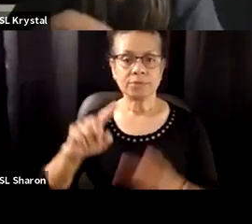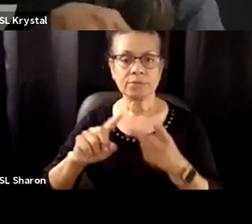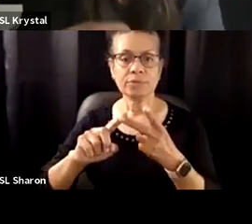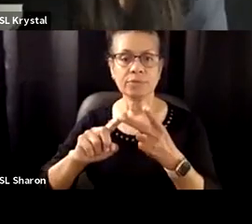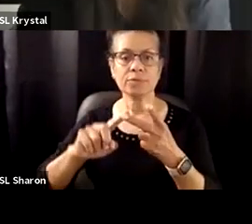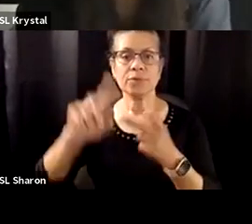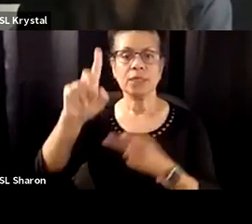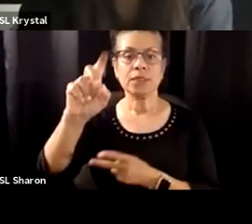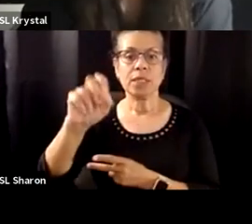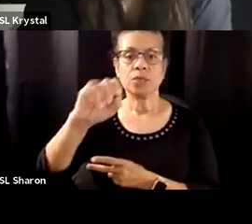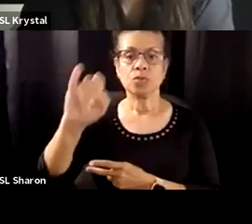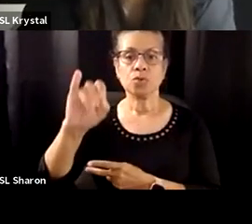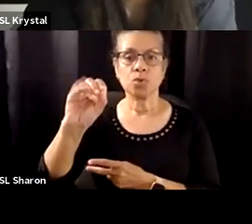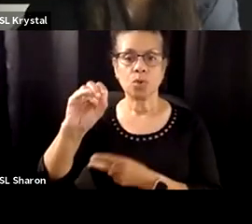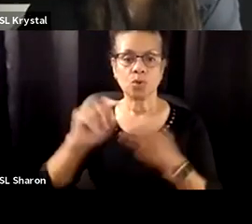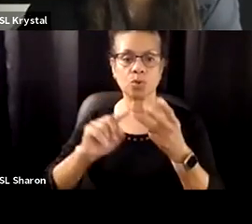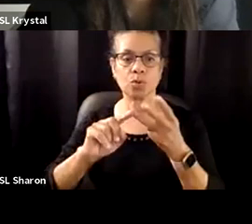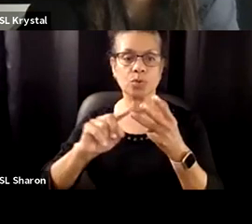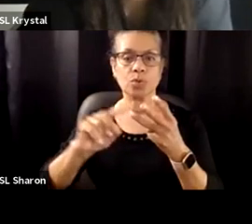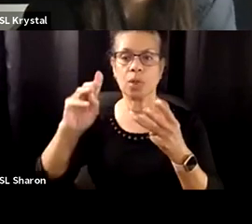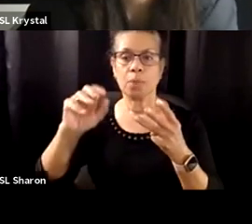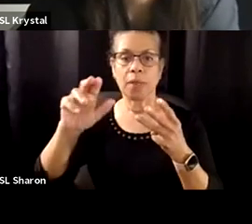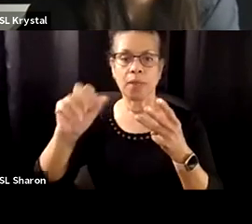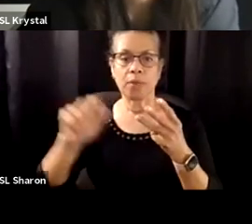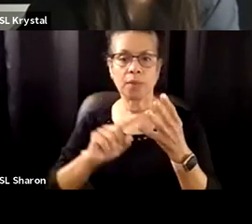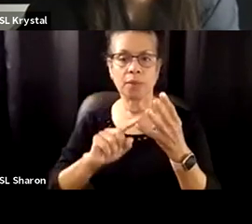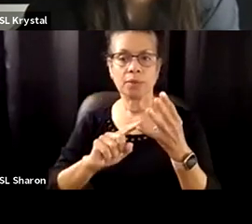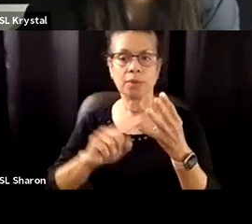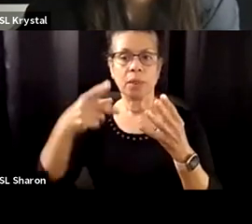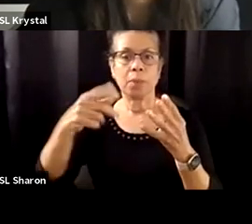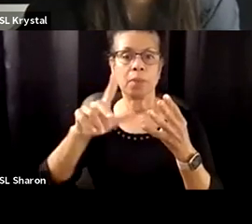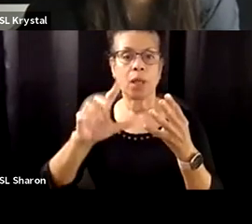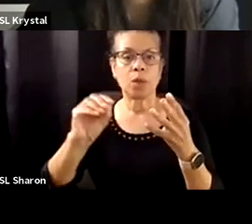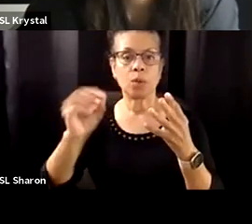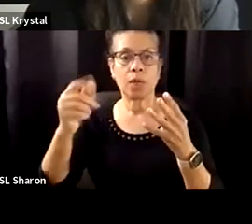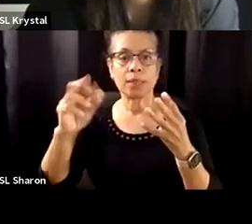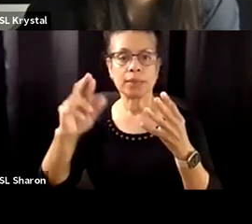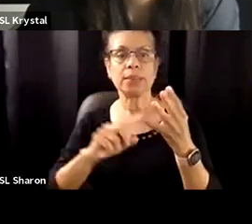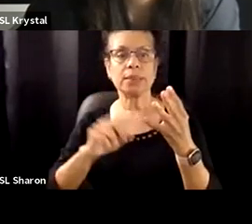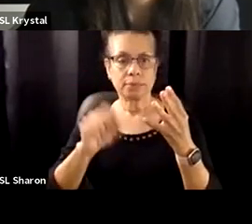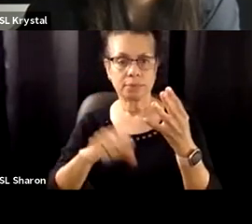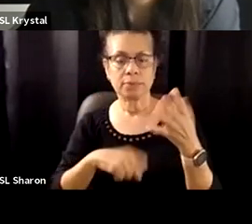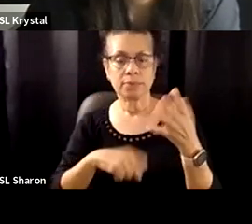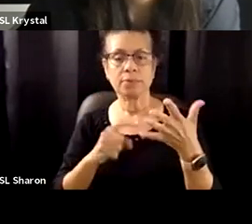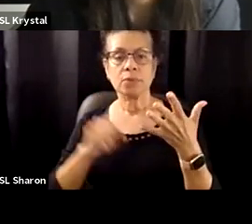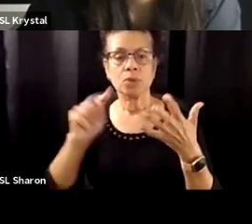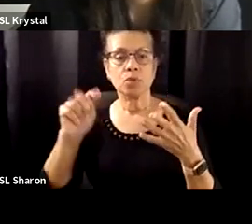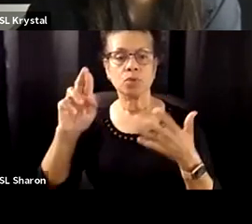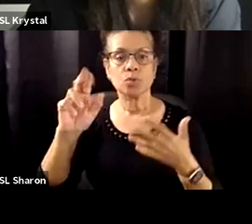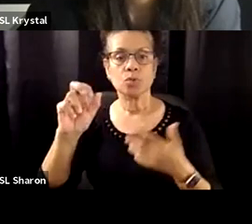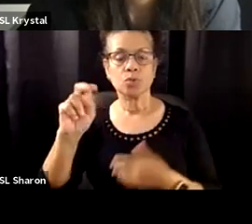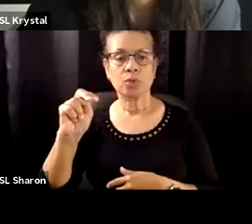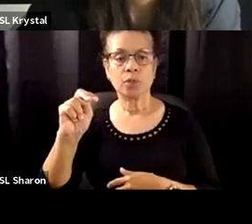lopera yes ms polanco garcia yes mr tran